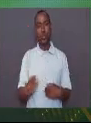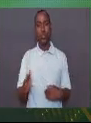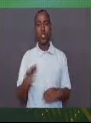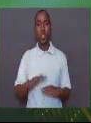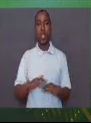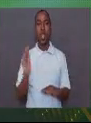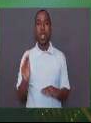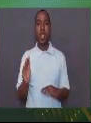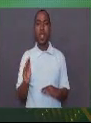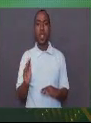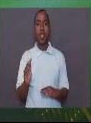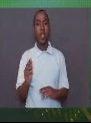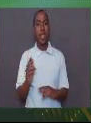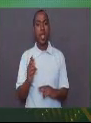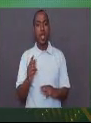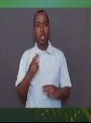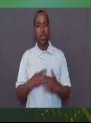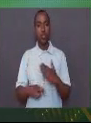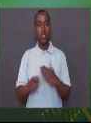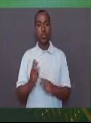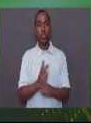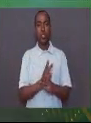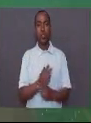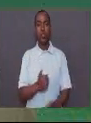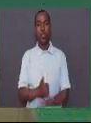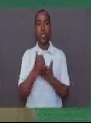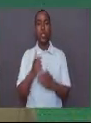and control their resources.